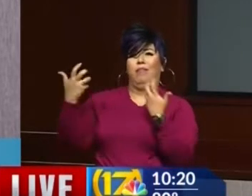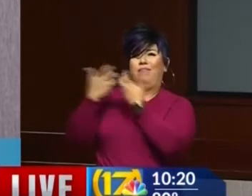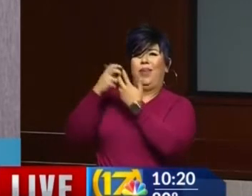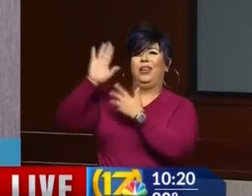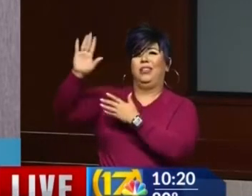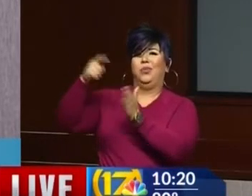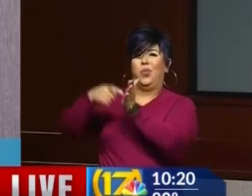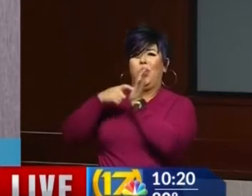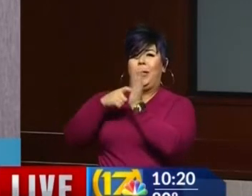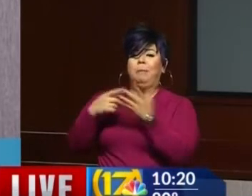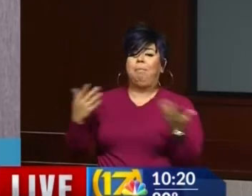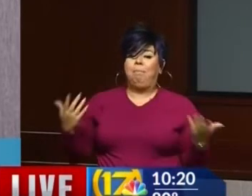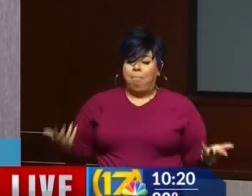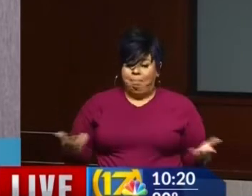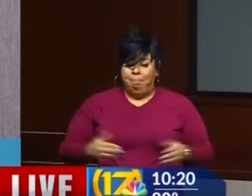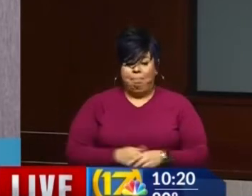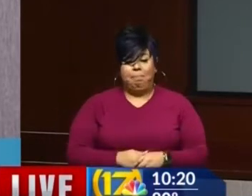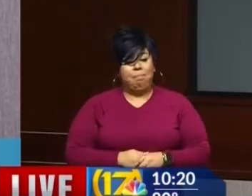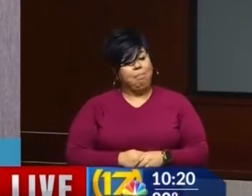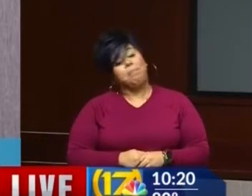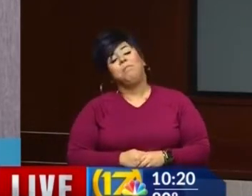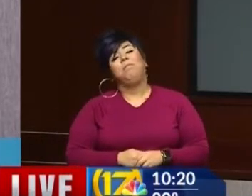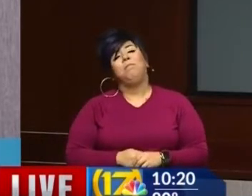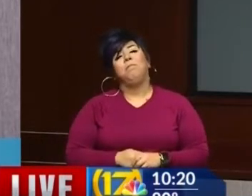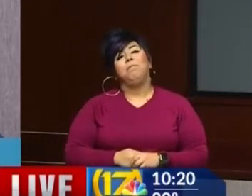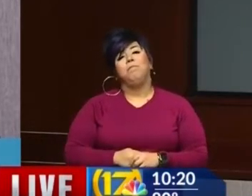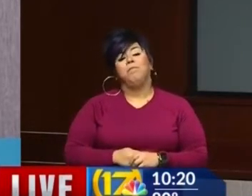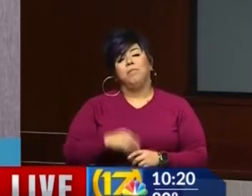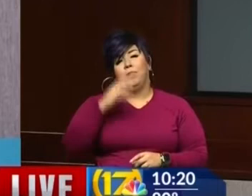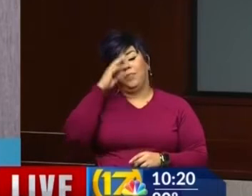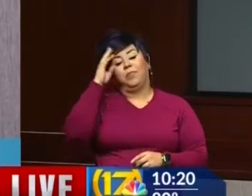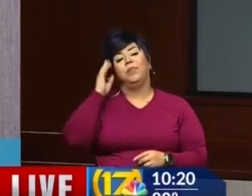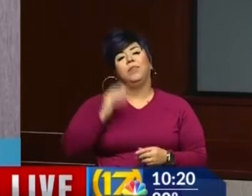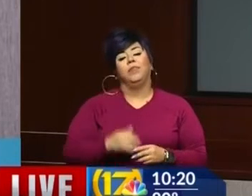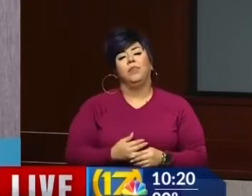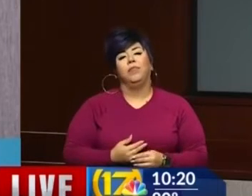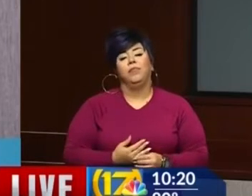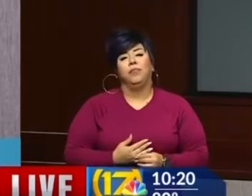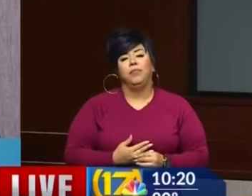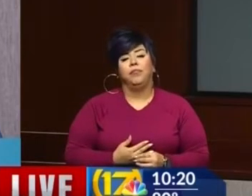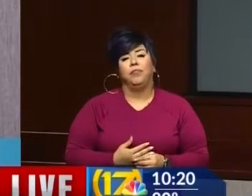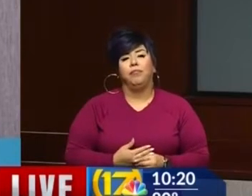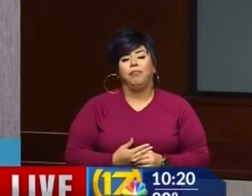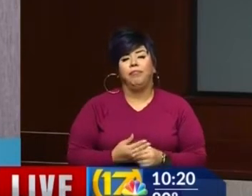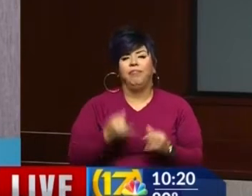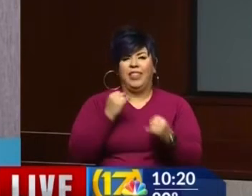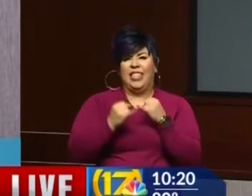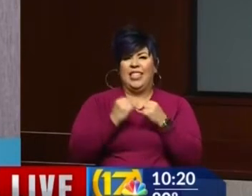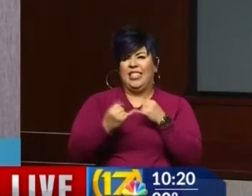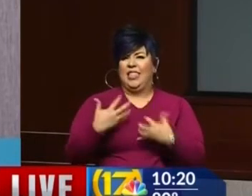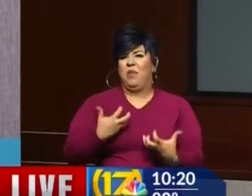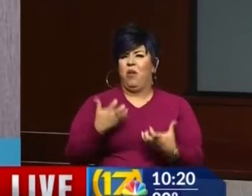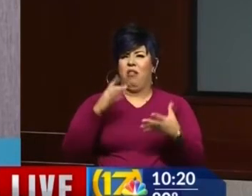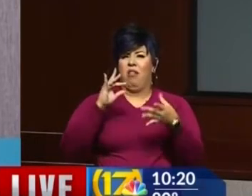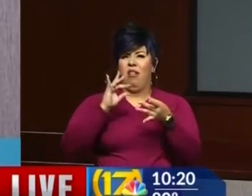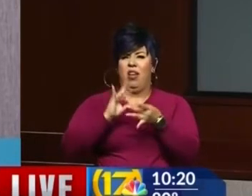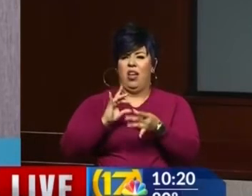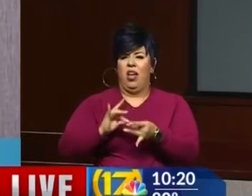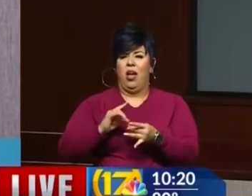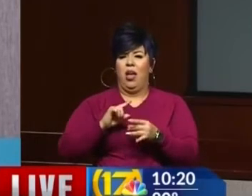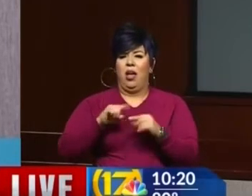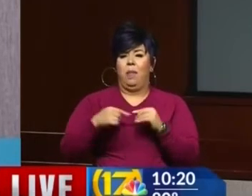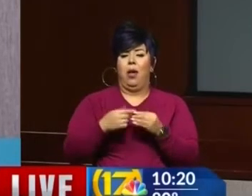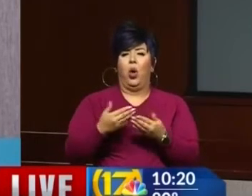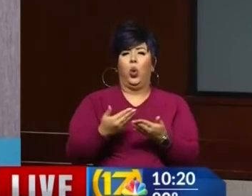Lastly, I want to make a couple of comments about some information that we just learned